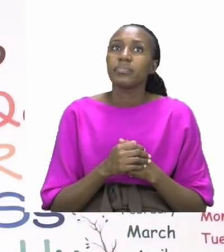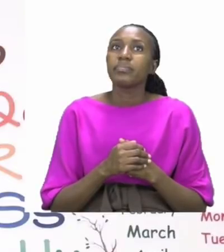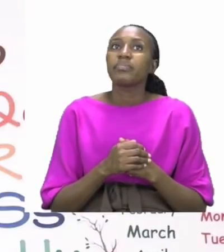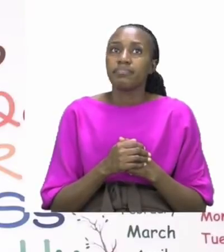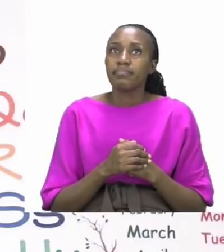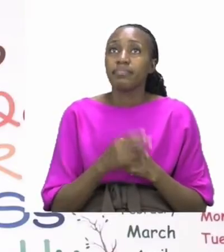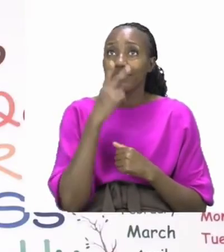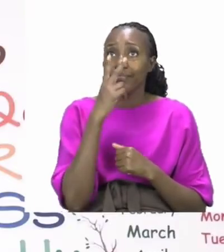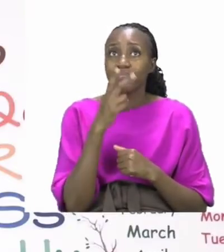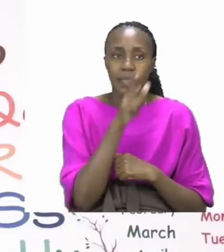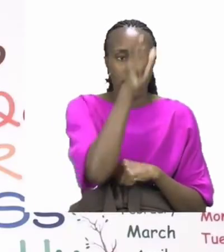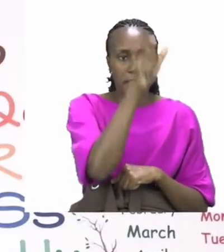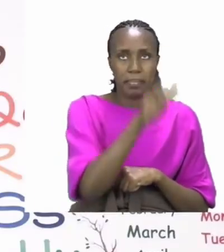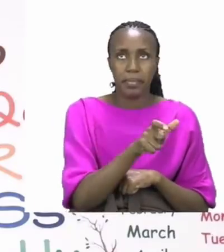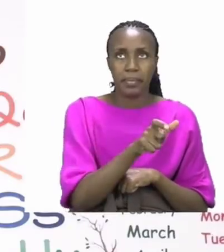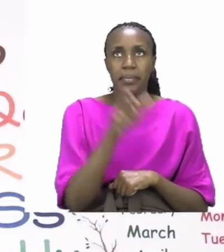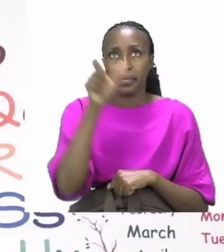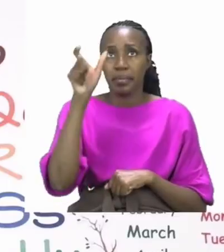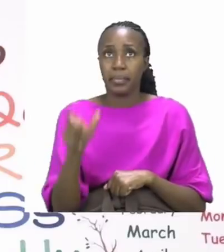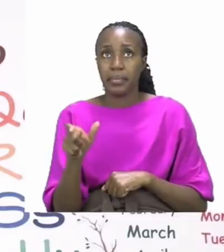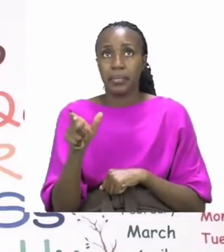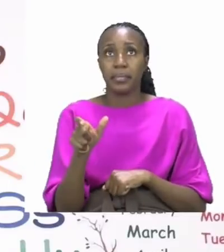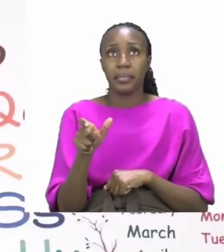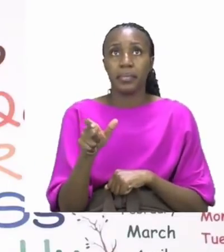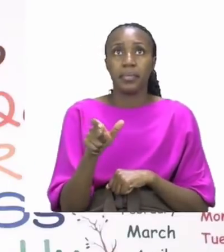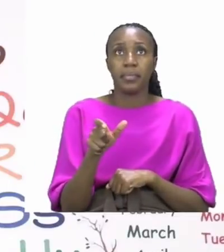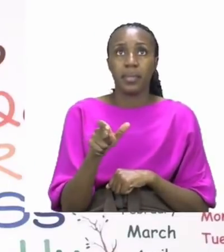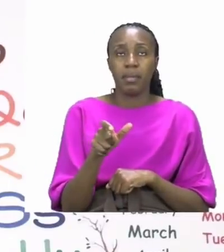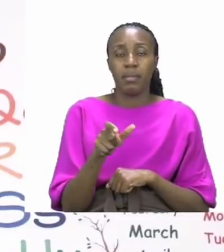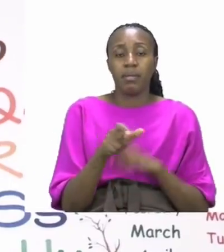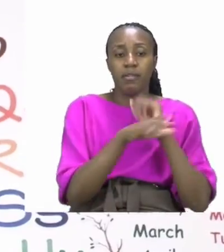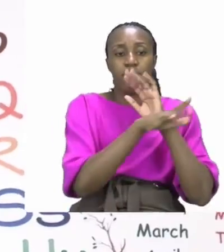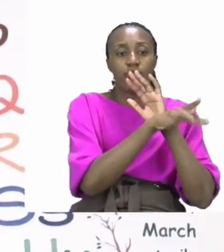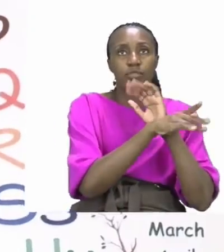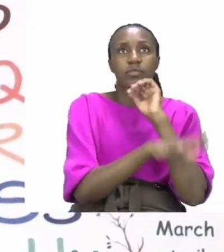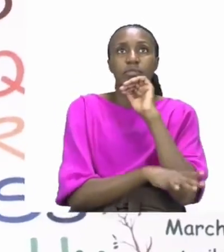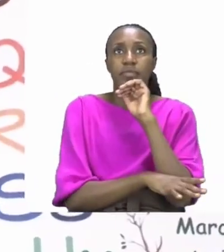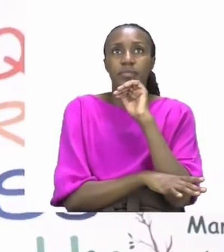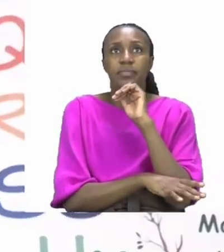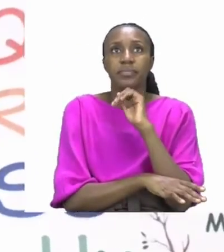board, I have actually written the names of the fruits. So we have